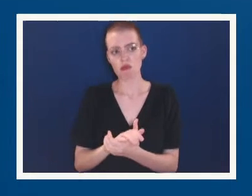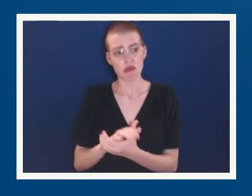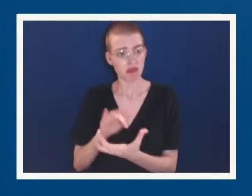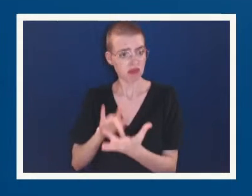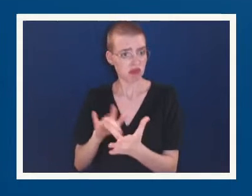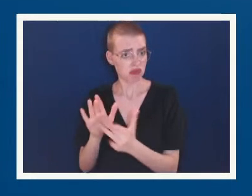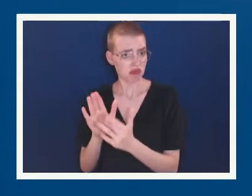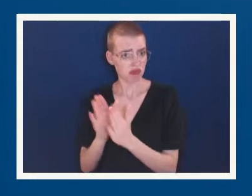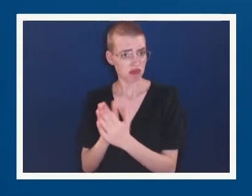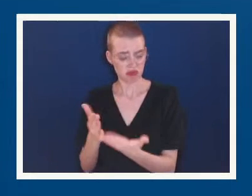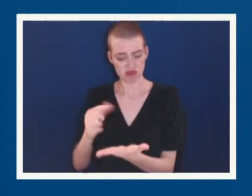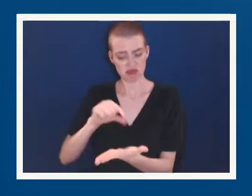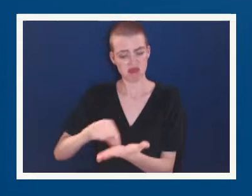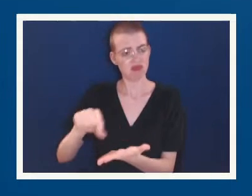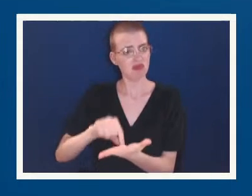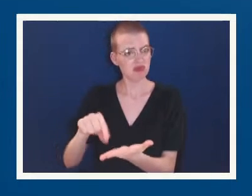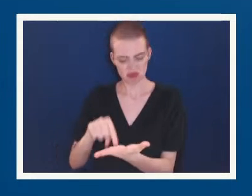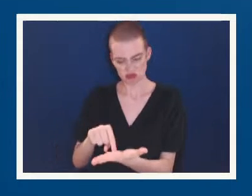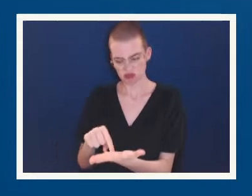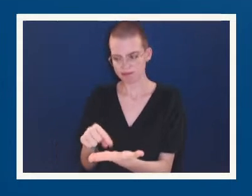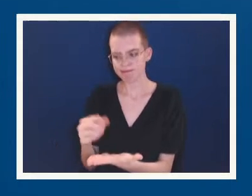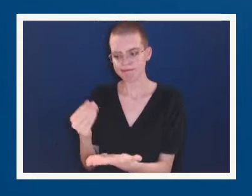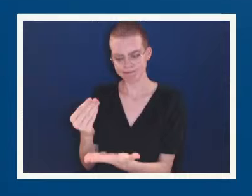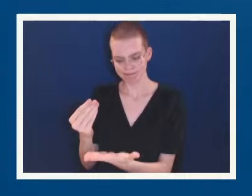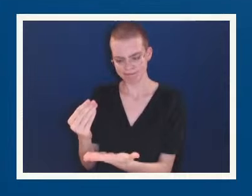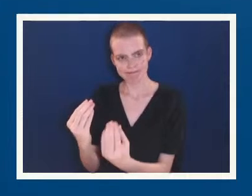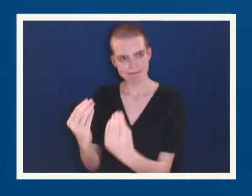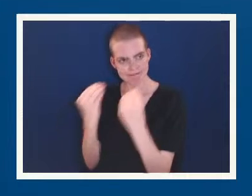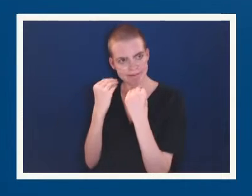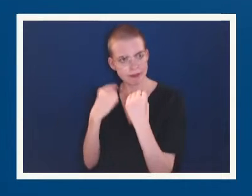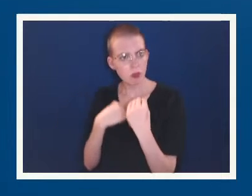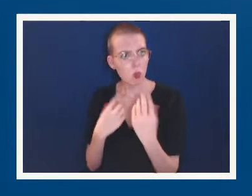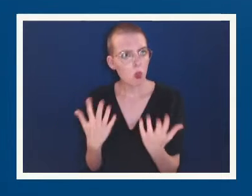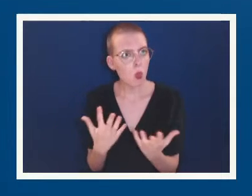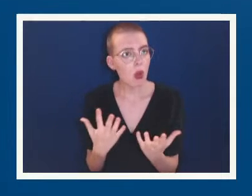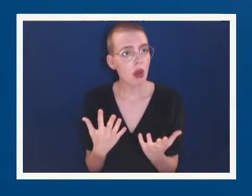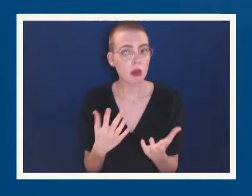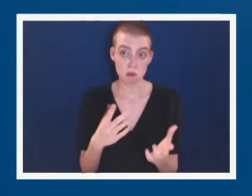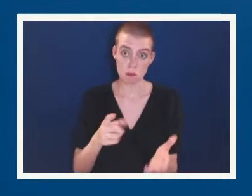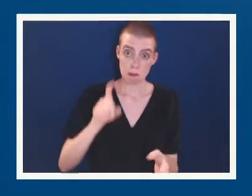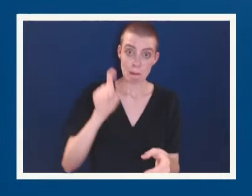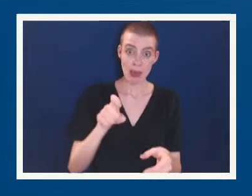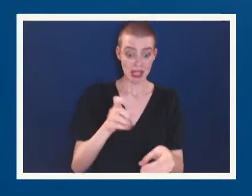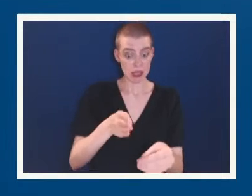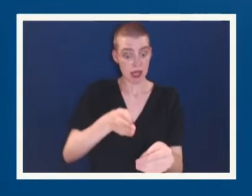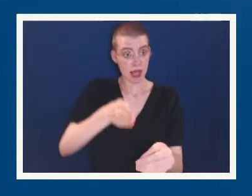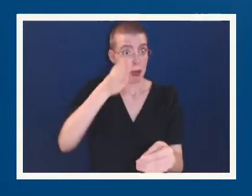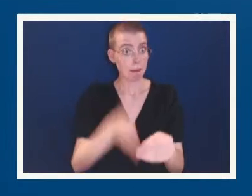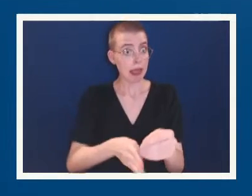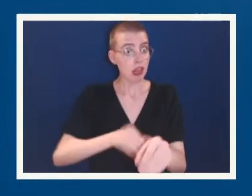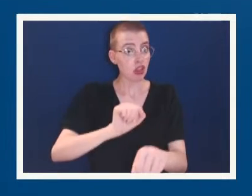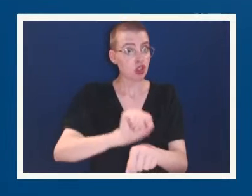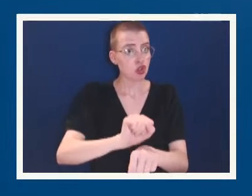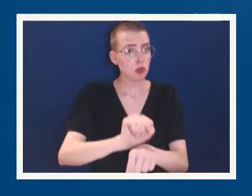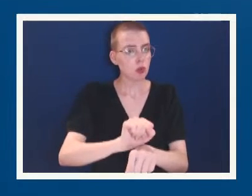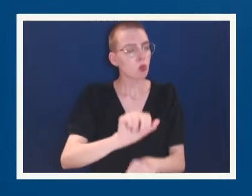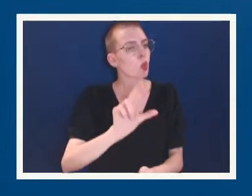that no one is required to complete the task, but neither are we free to refrain